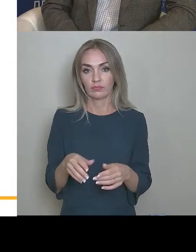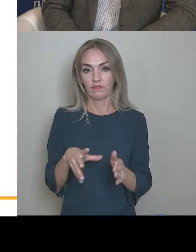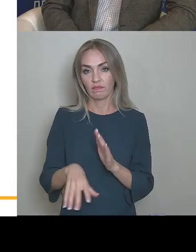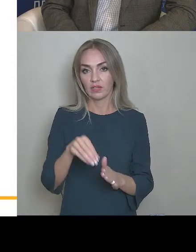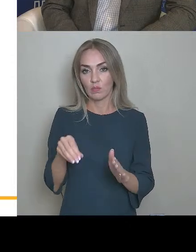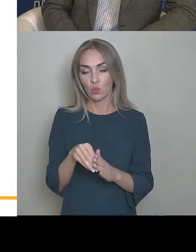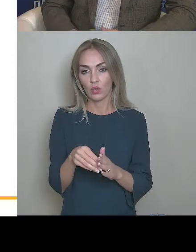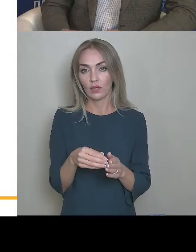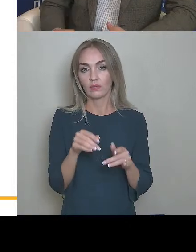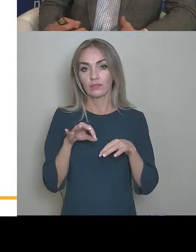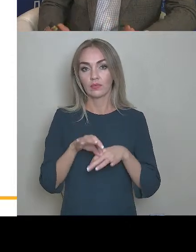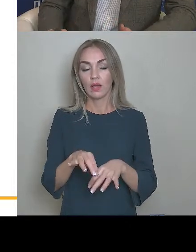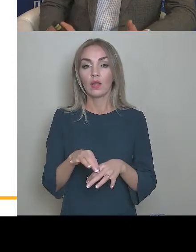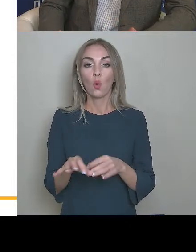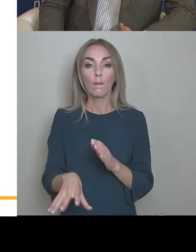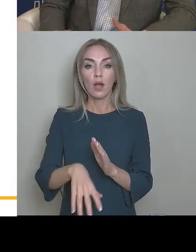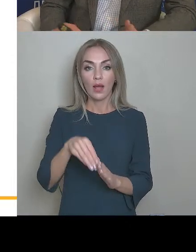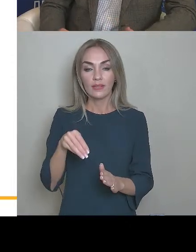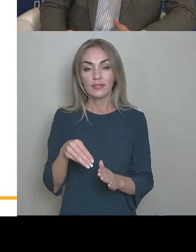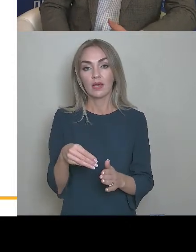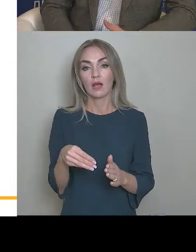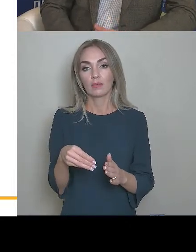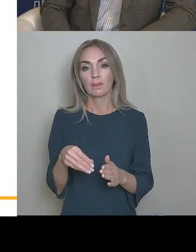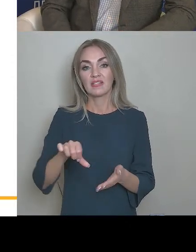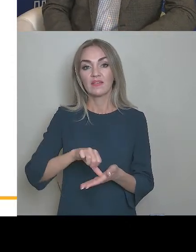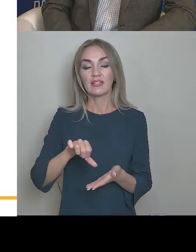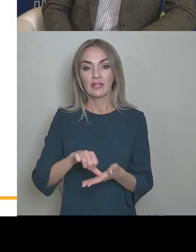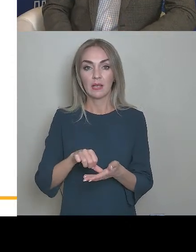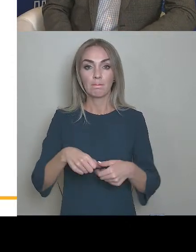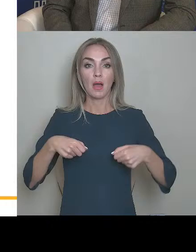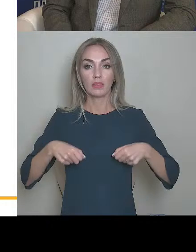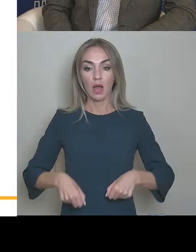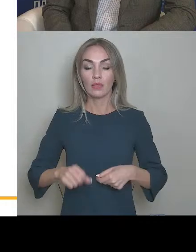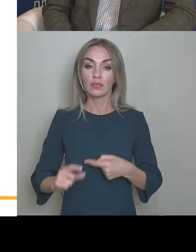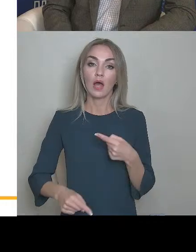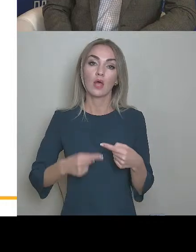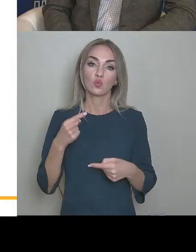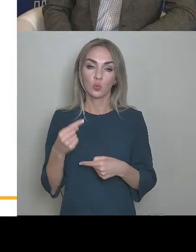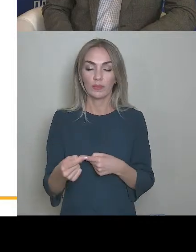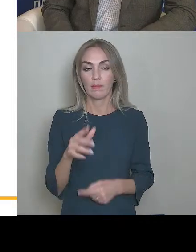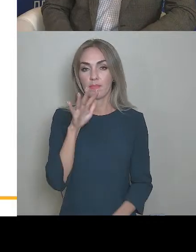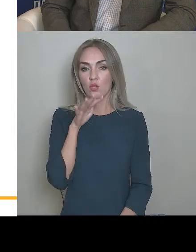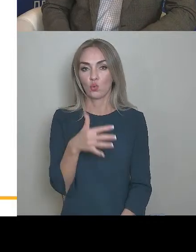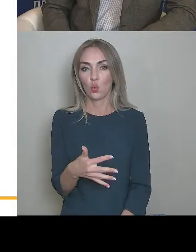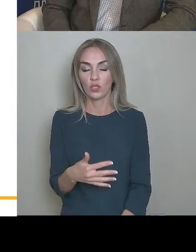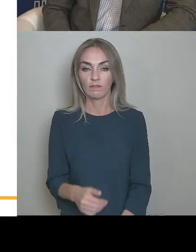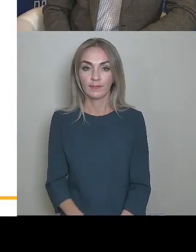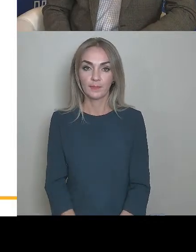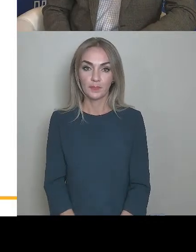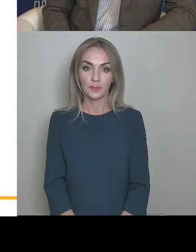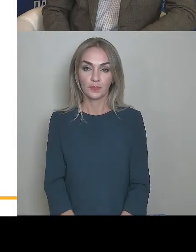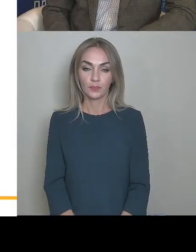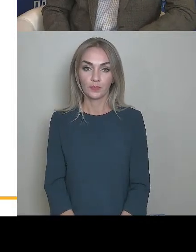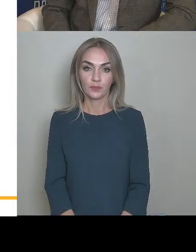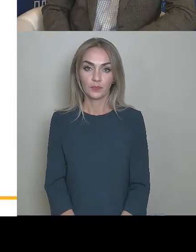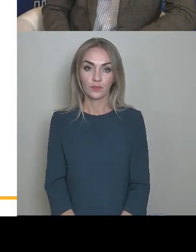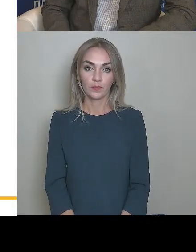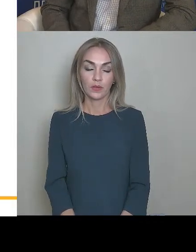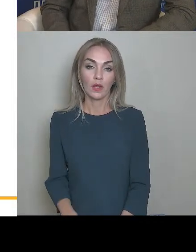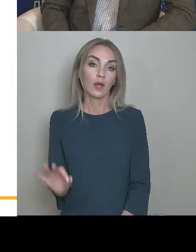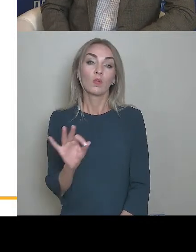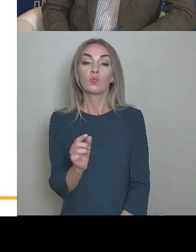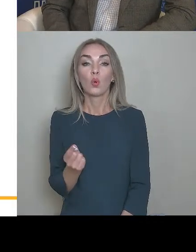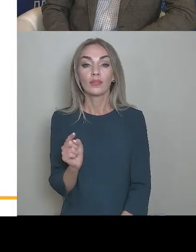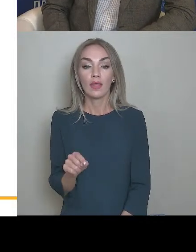them to carry out the regular elections and to be re-elected and to get the representative mandate for the